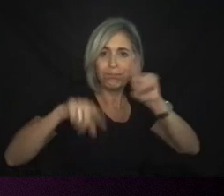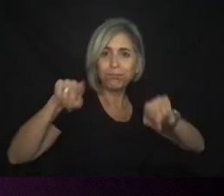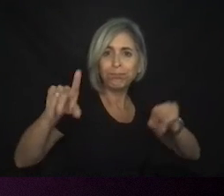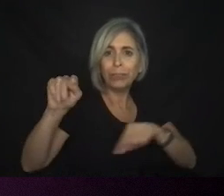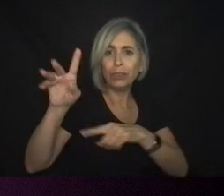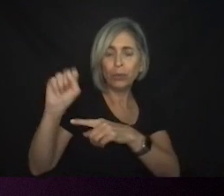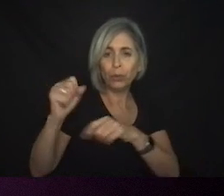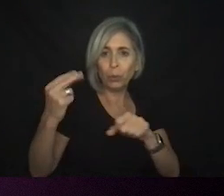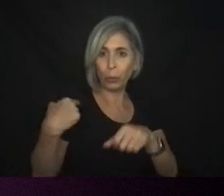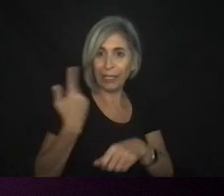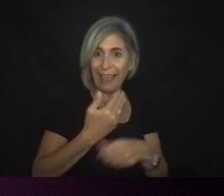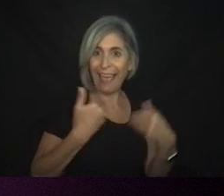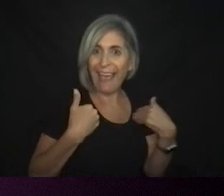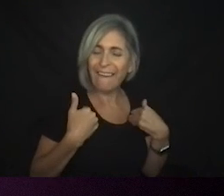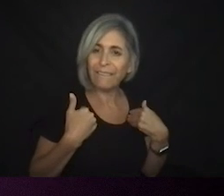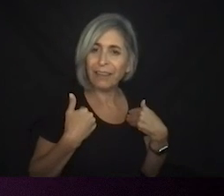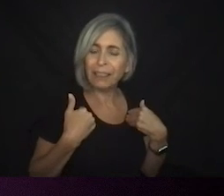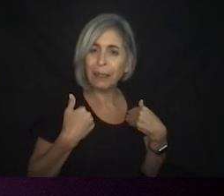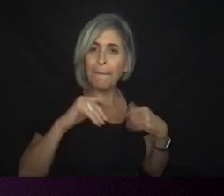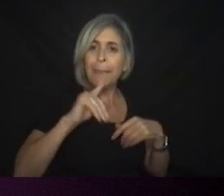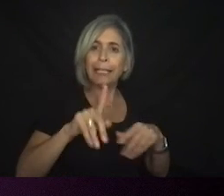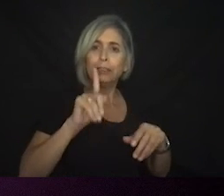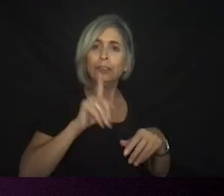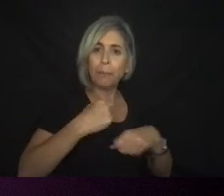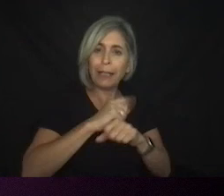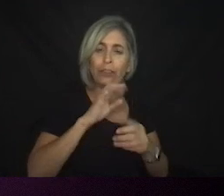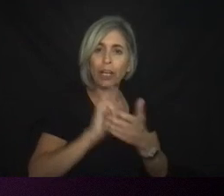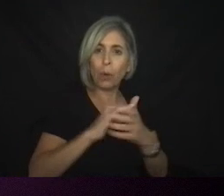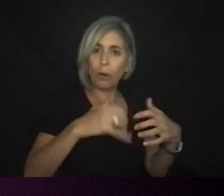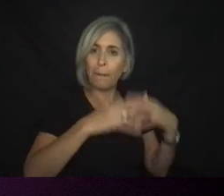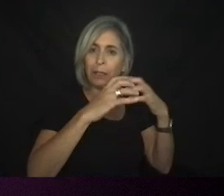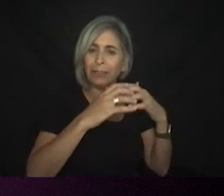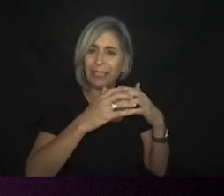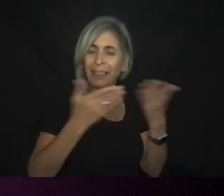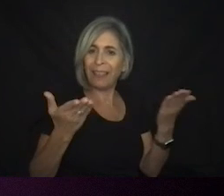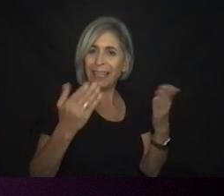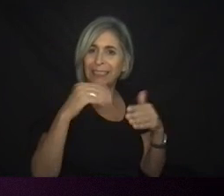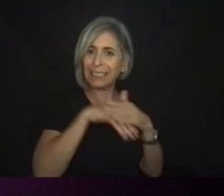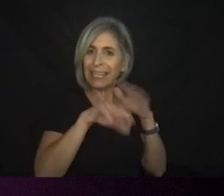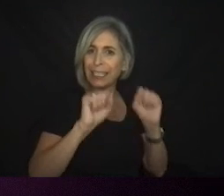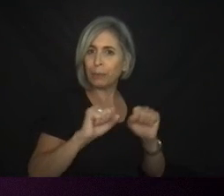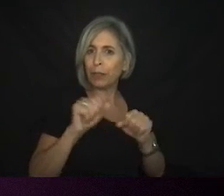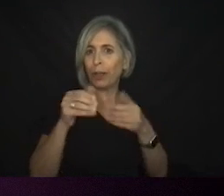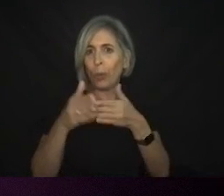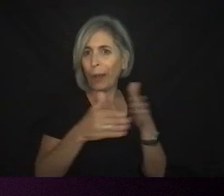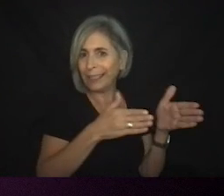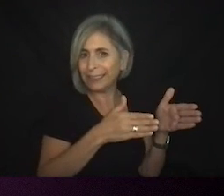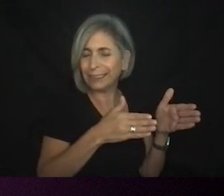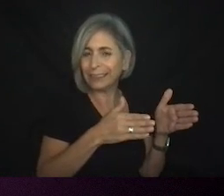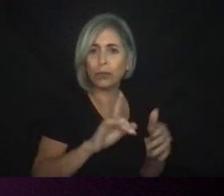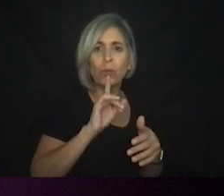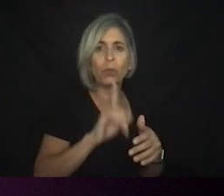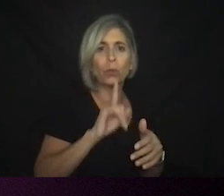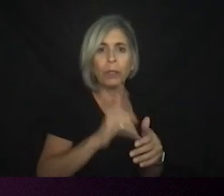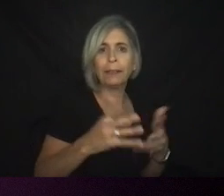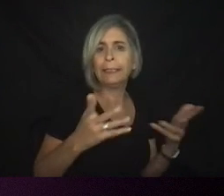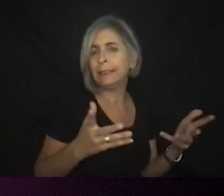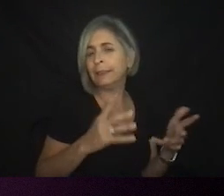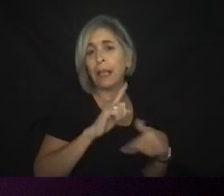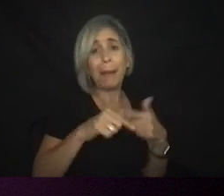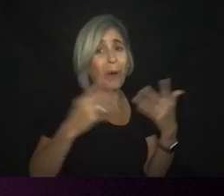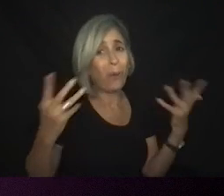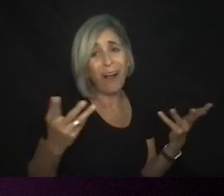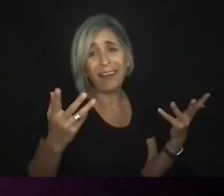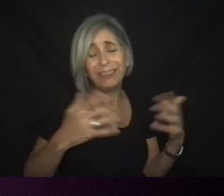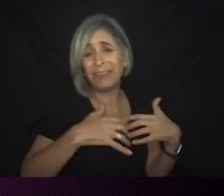at our disposal for making sure that we're building things in accessible ways. So really it's just about building